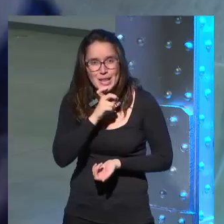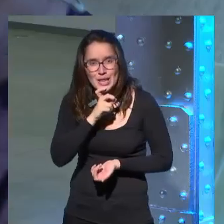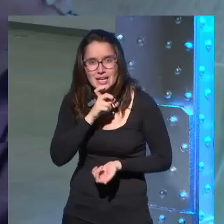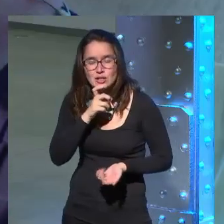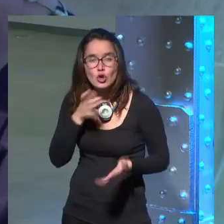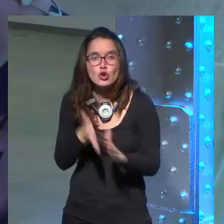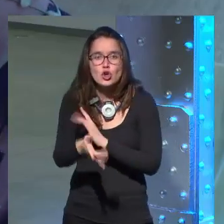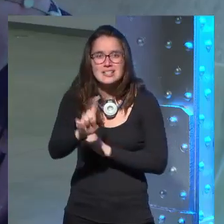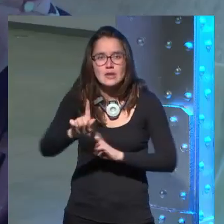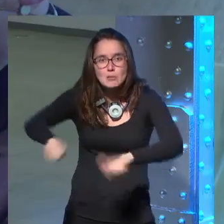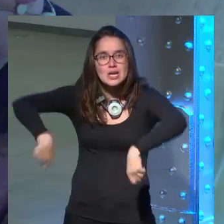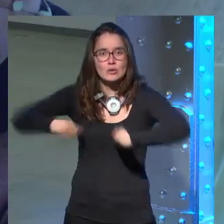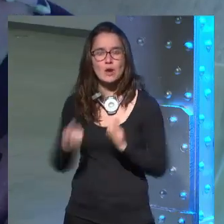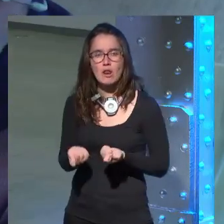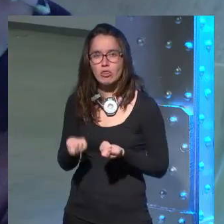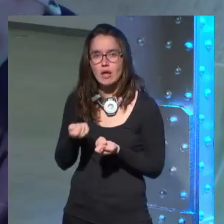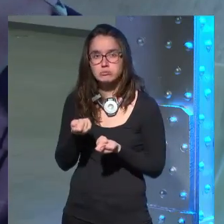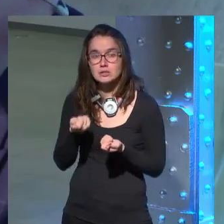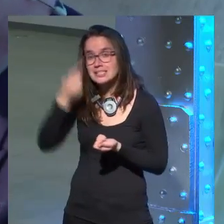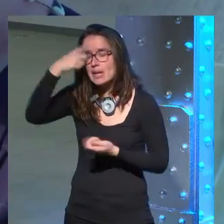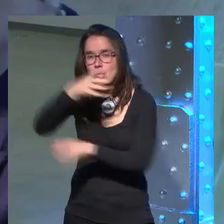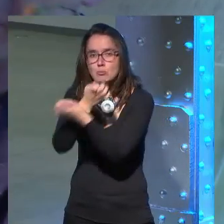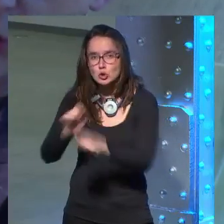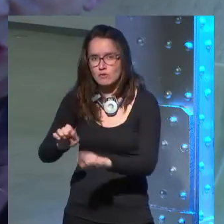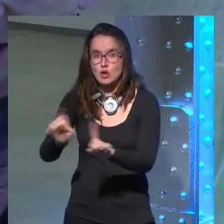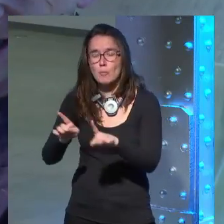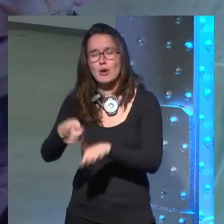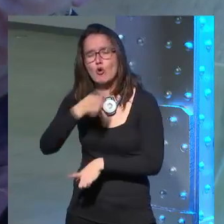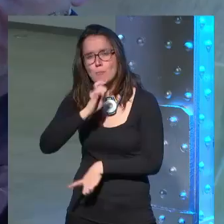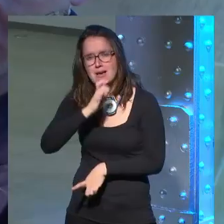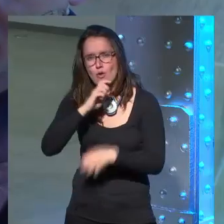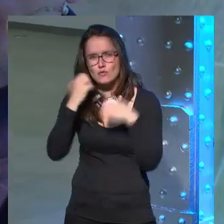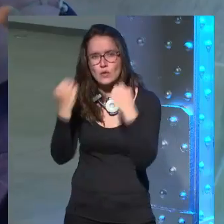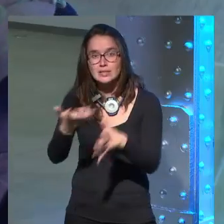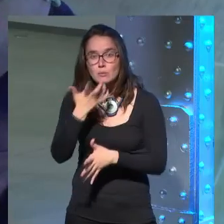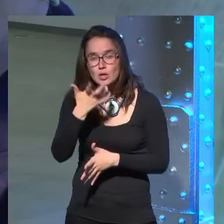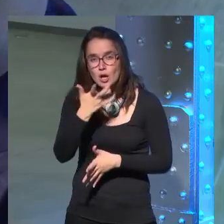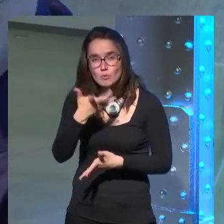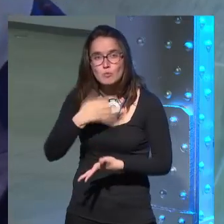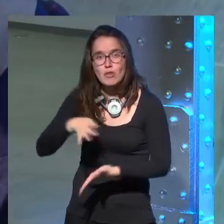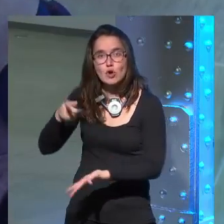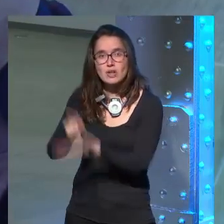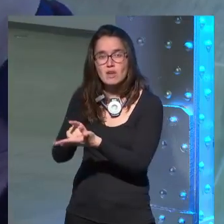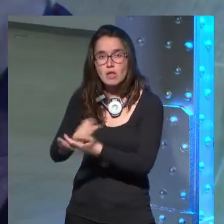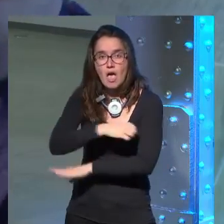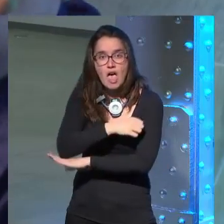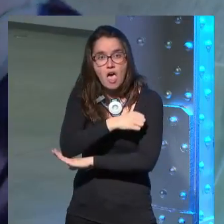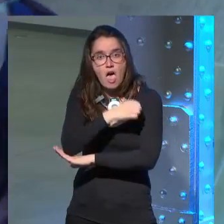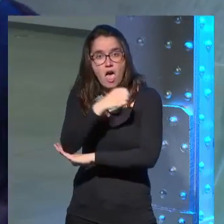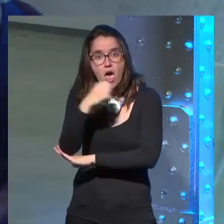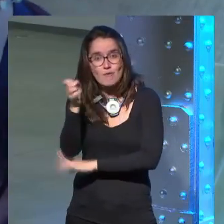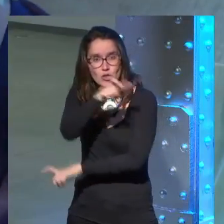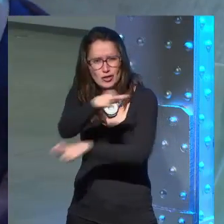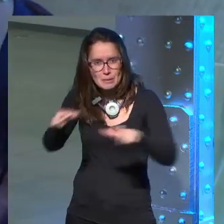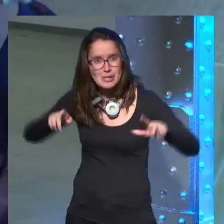possibly know. For example, you might be able to run evolution again and discover that, yeah, we do